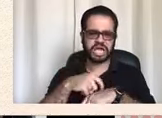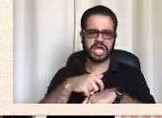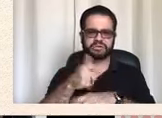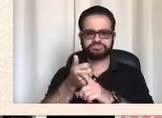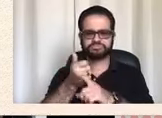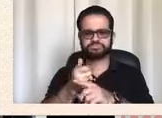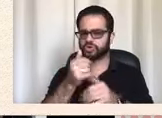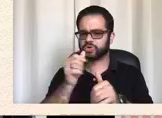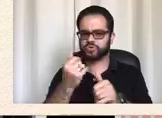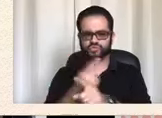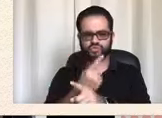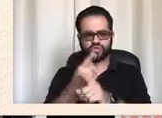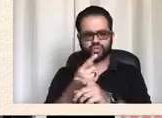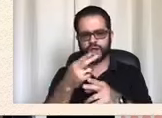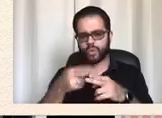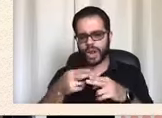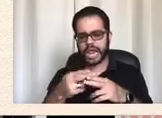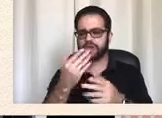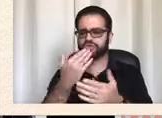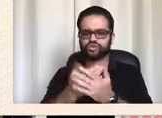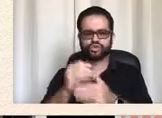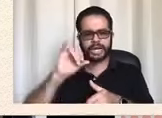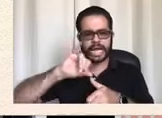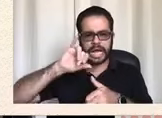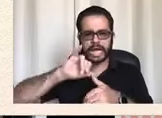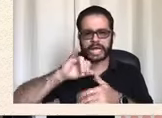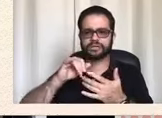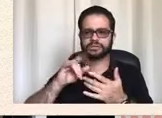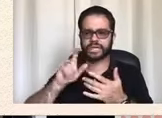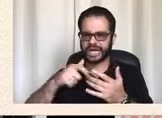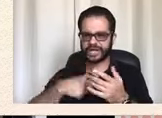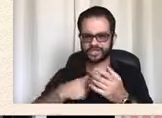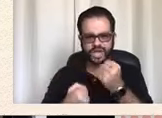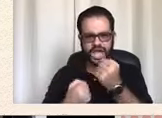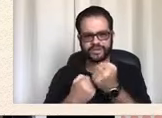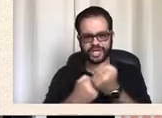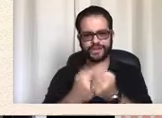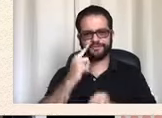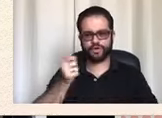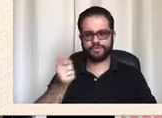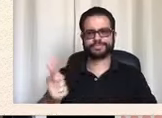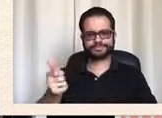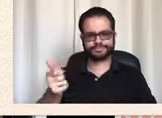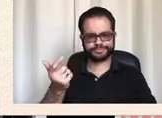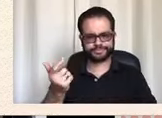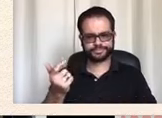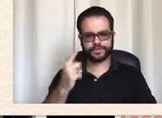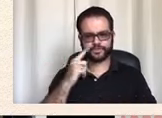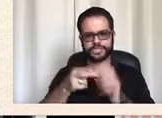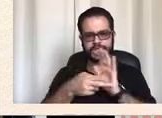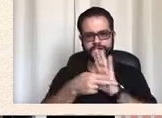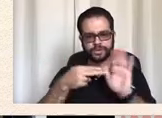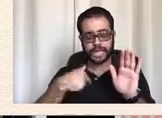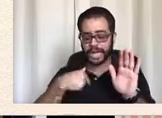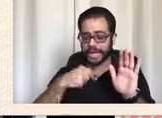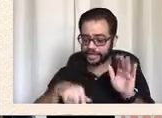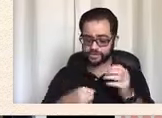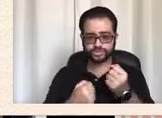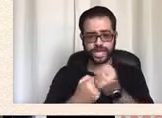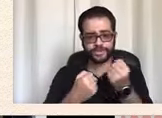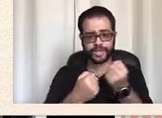good height." And it took advocacy. I had to advocate for a diagnosis. I had to advocate for him to get into a